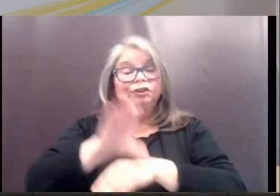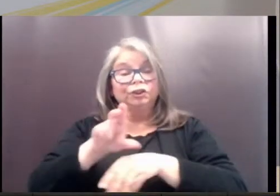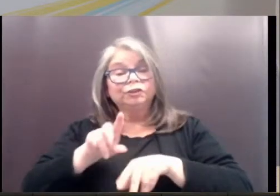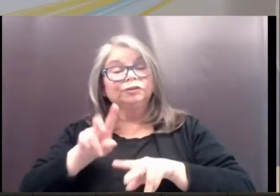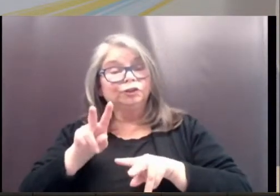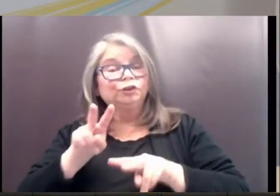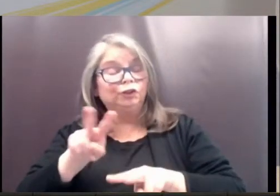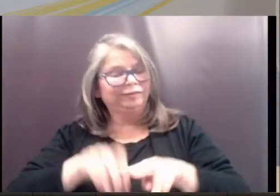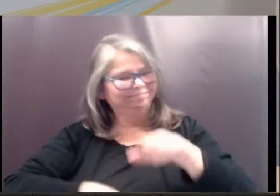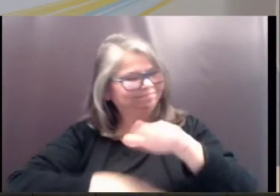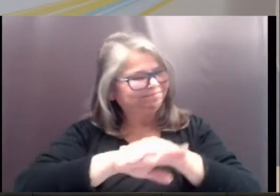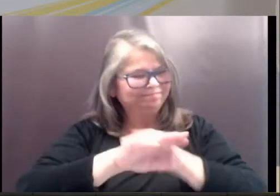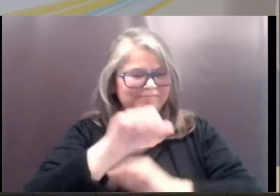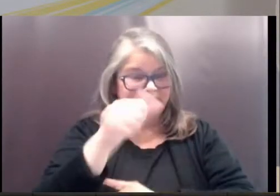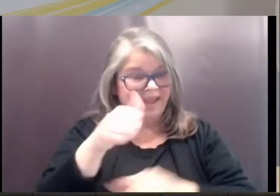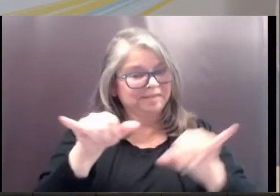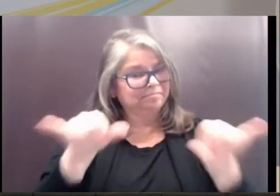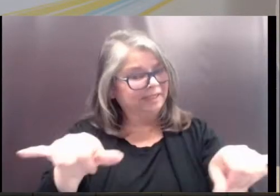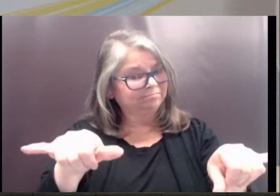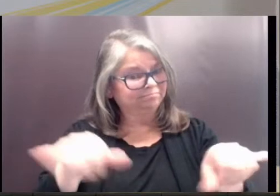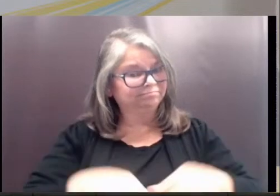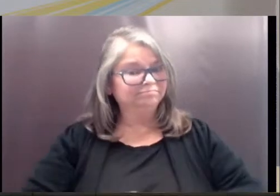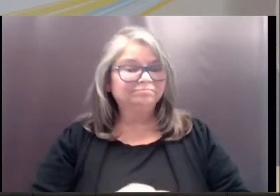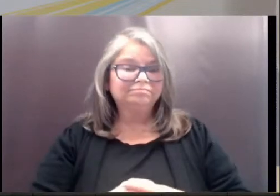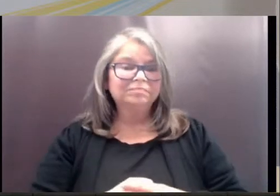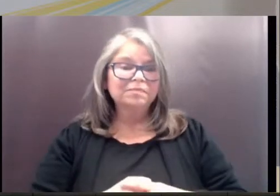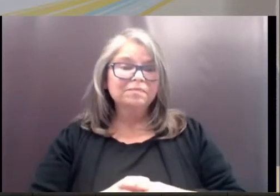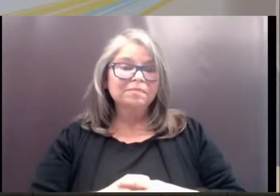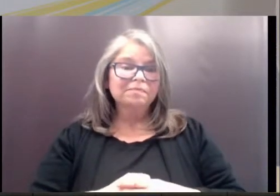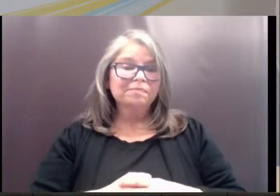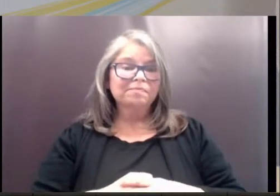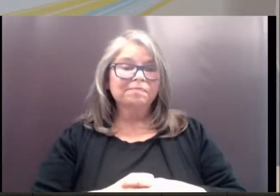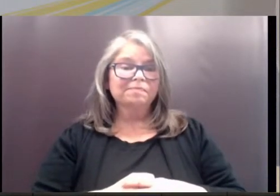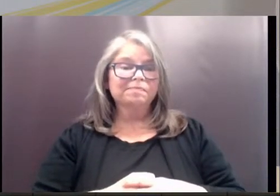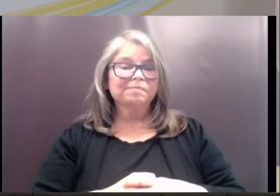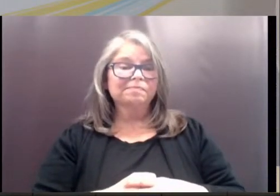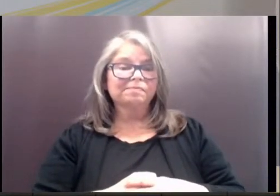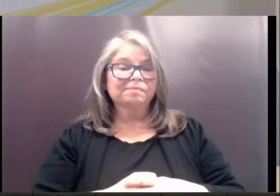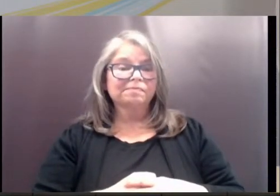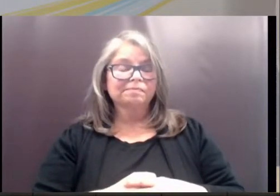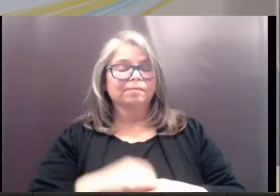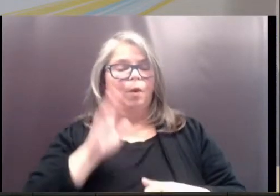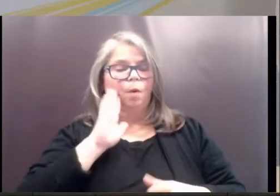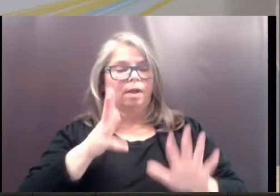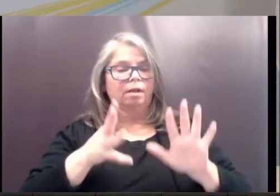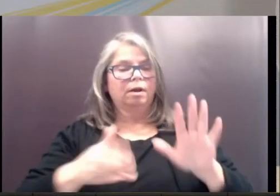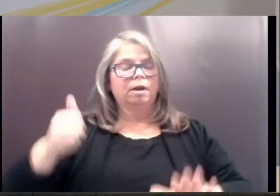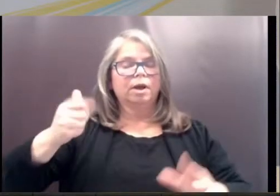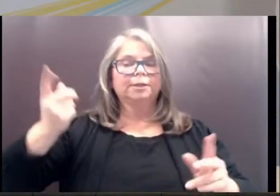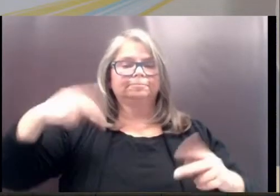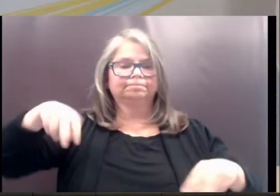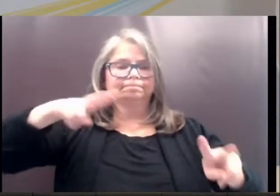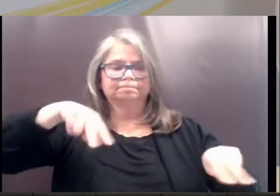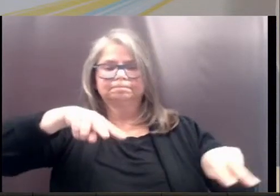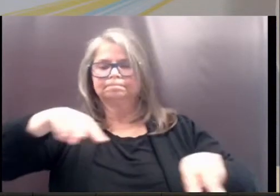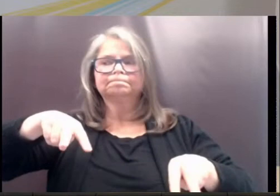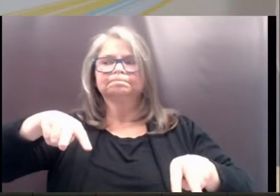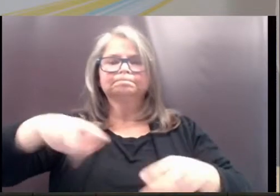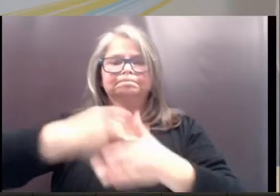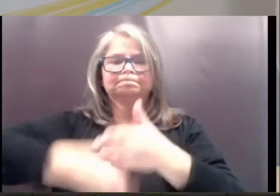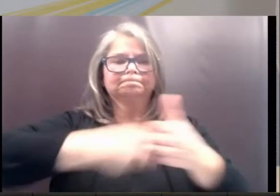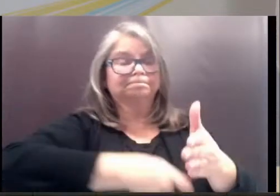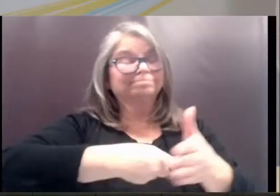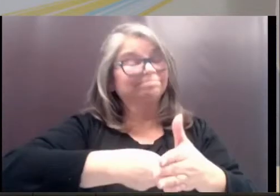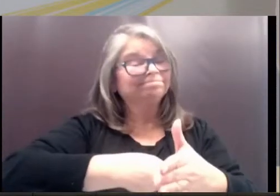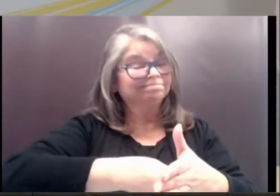Enforcement efforts will focus on personal and organized gatherings, as well as organizations and businesses. Complaints will be followed up